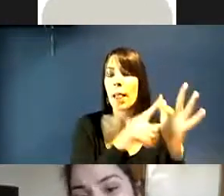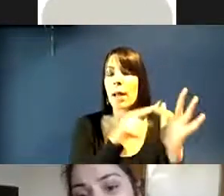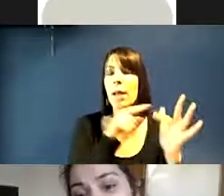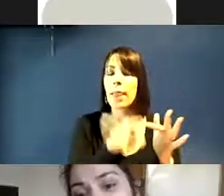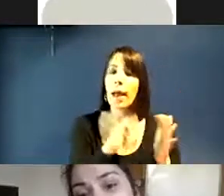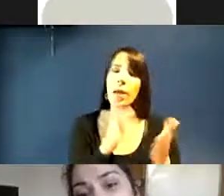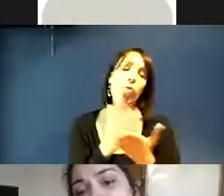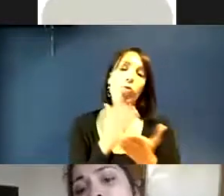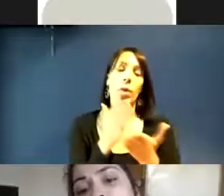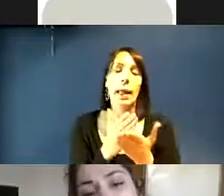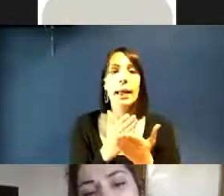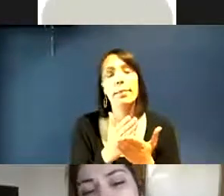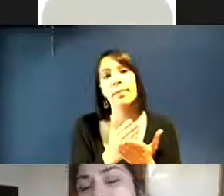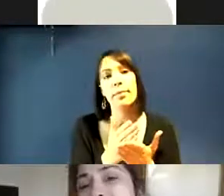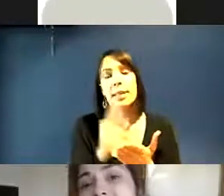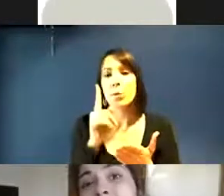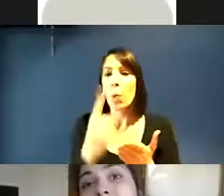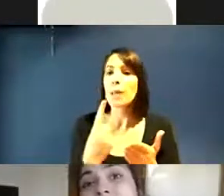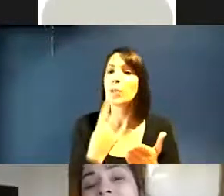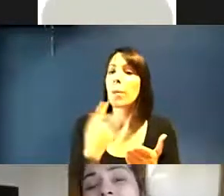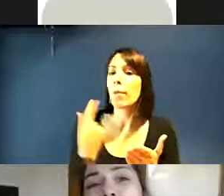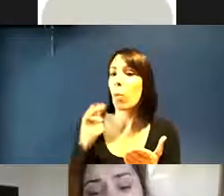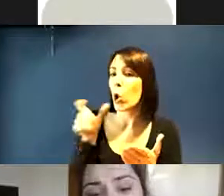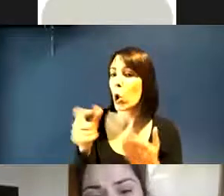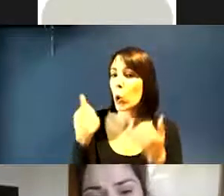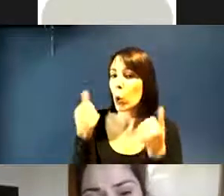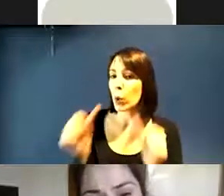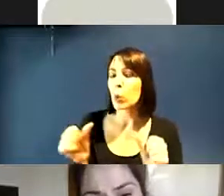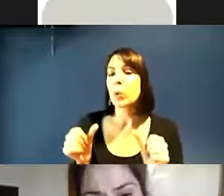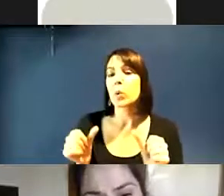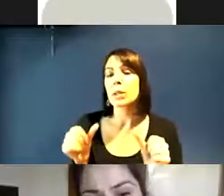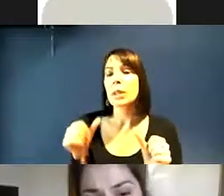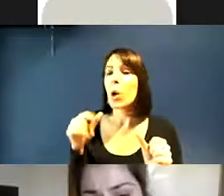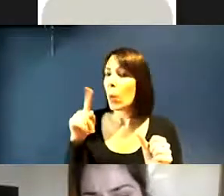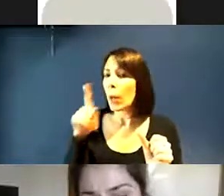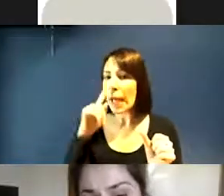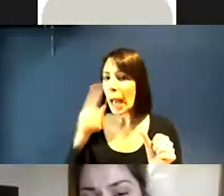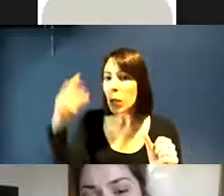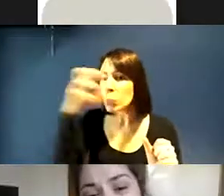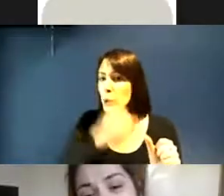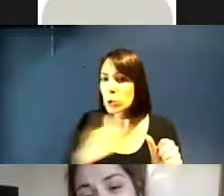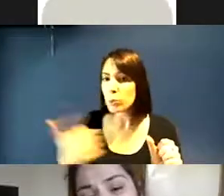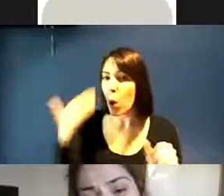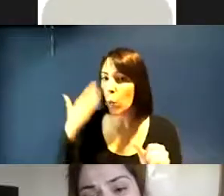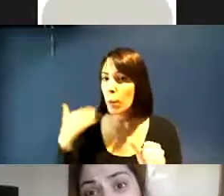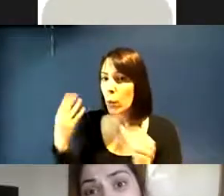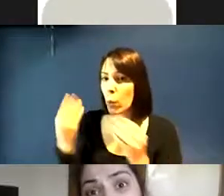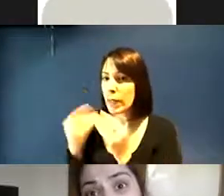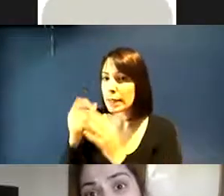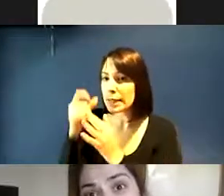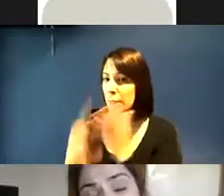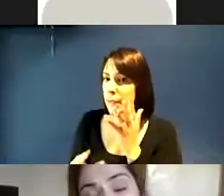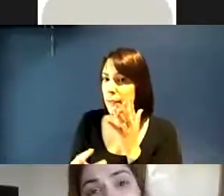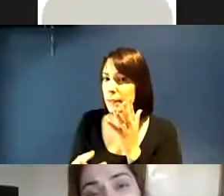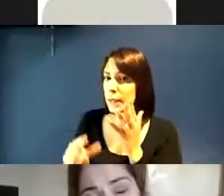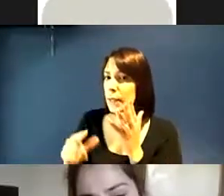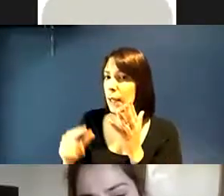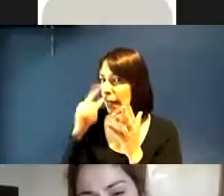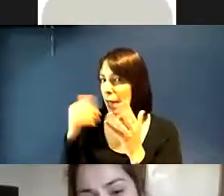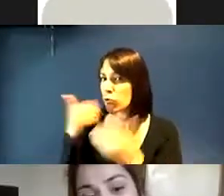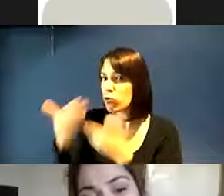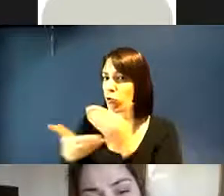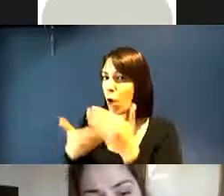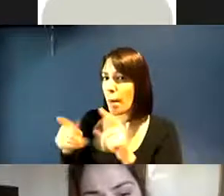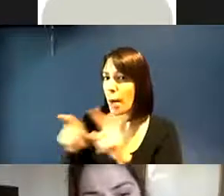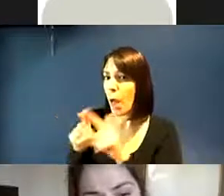change. So women with disabilities are not inherently vulnerable, and this was kind of a label that we didn't